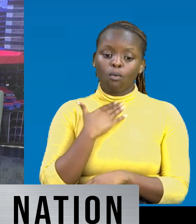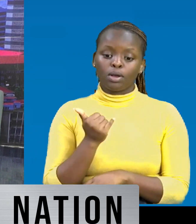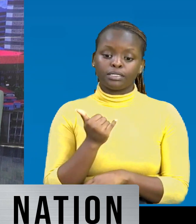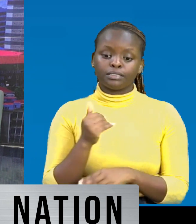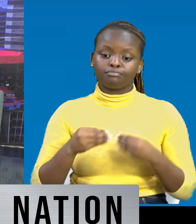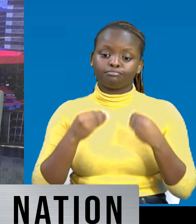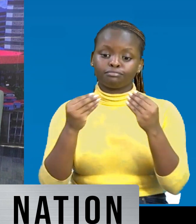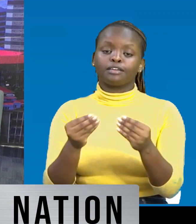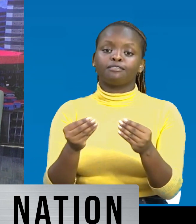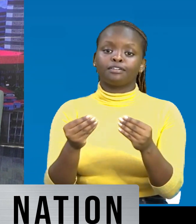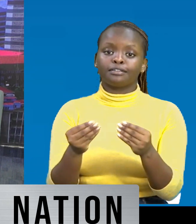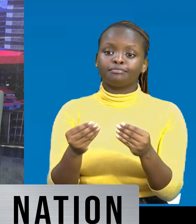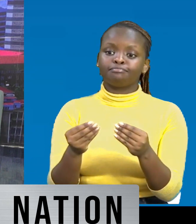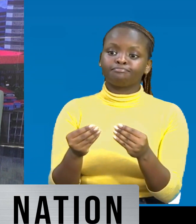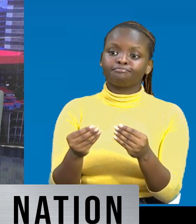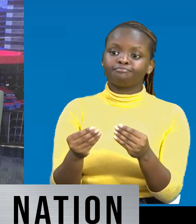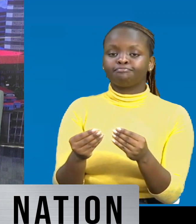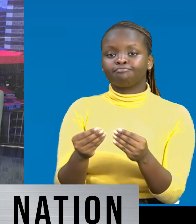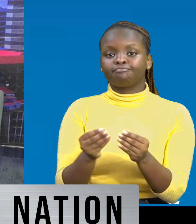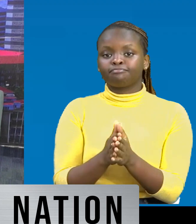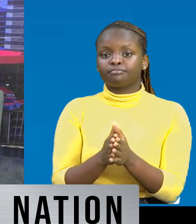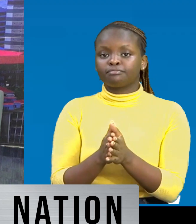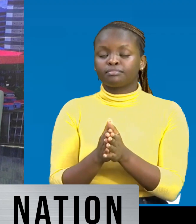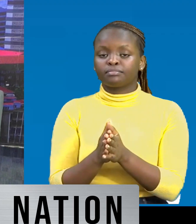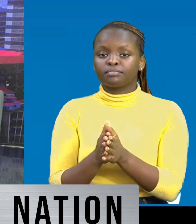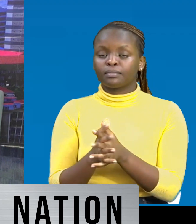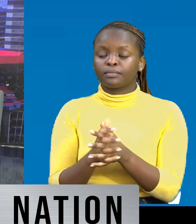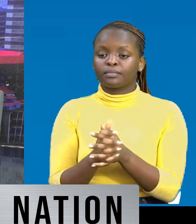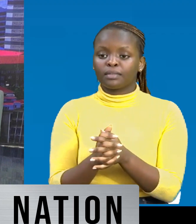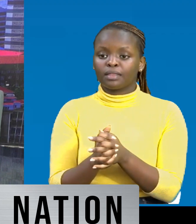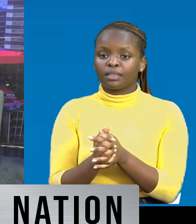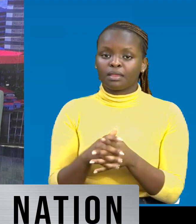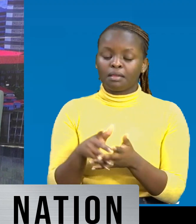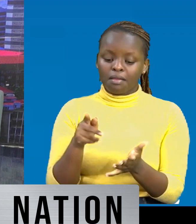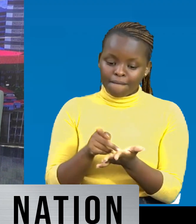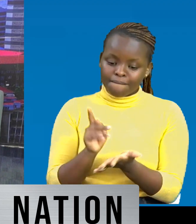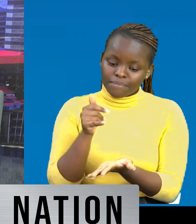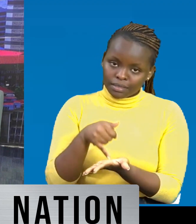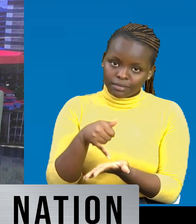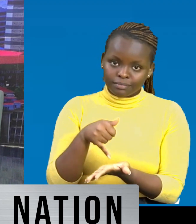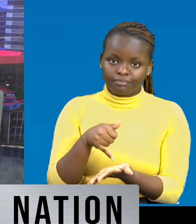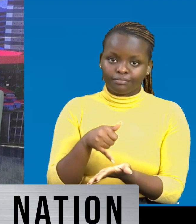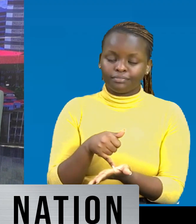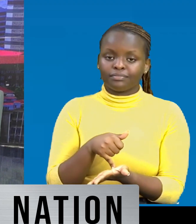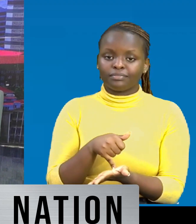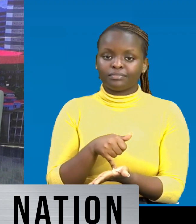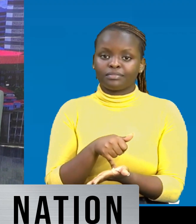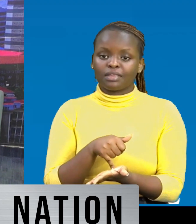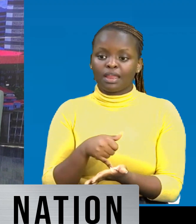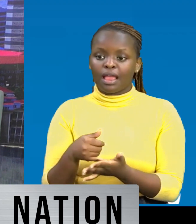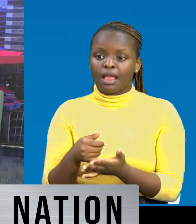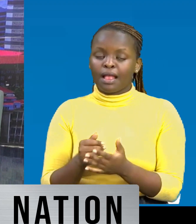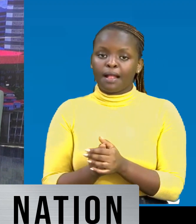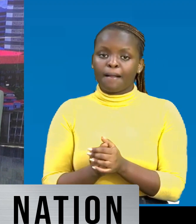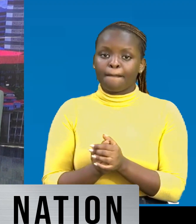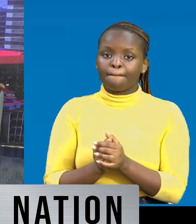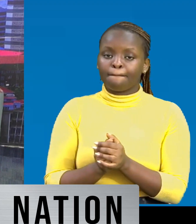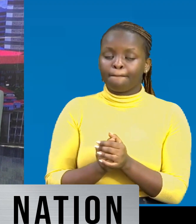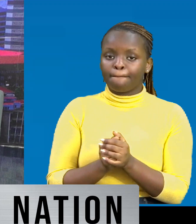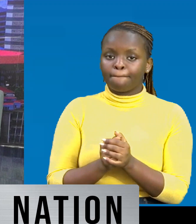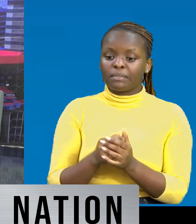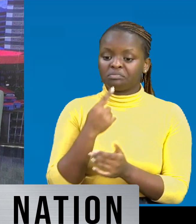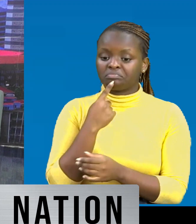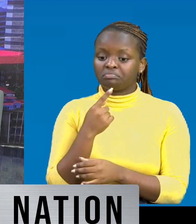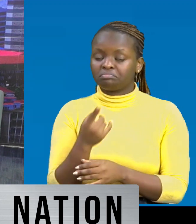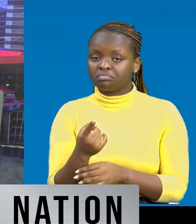some airtime, so they say some controversial things. Yeah, pay for it. They say this, it cuts both ways. If you say it